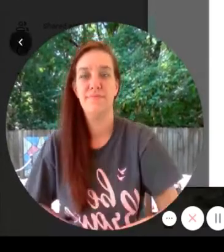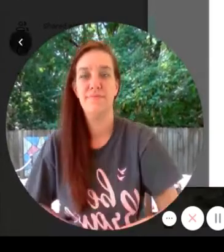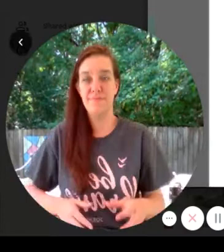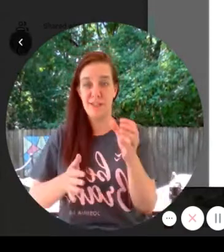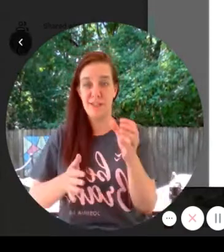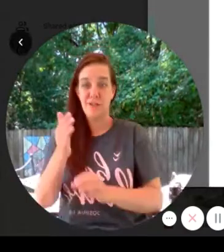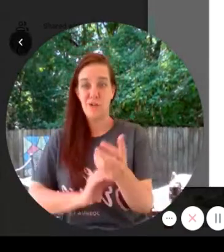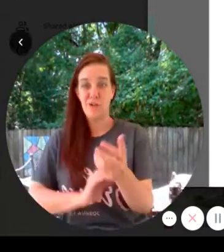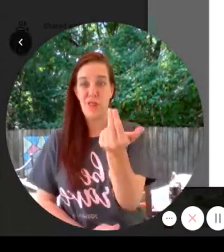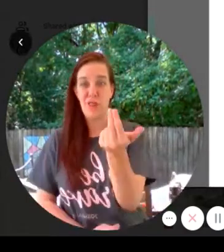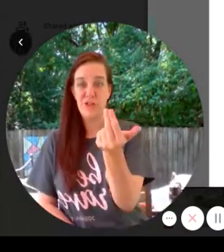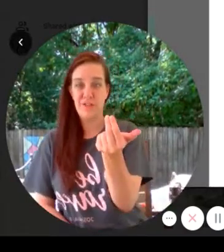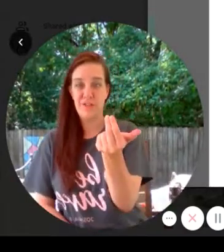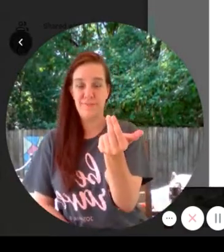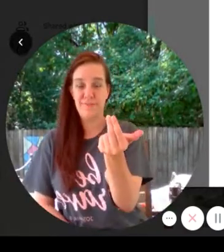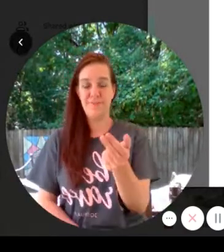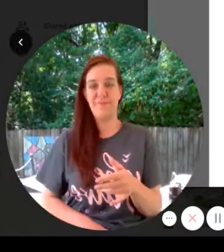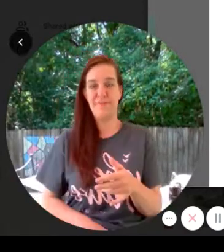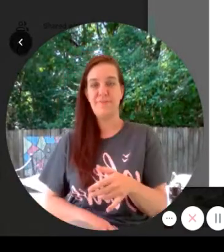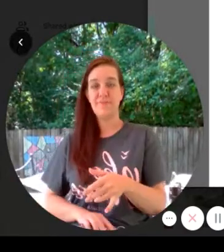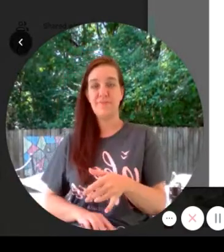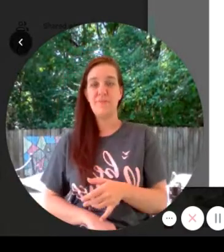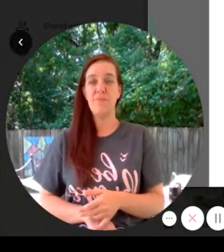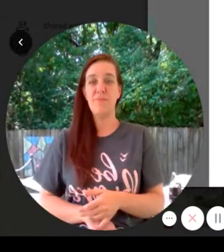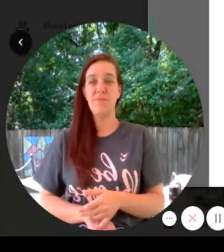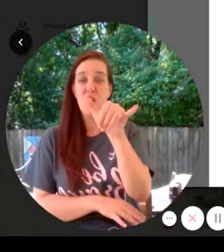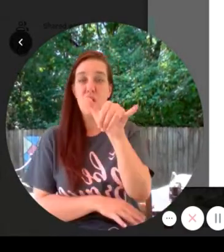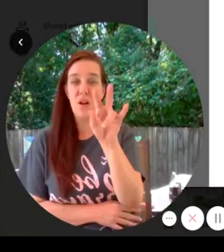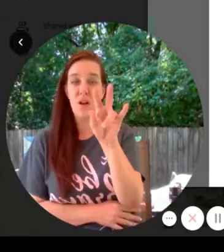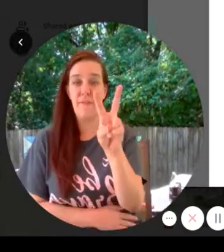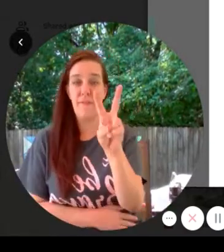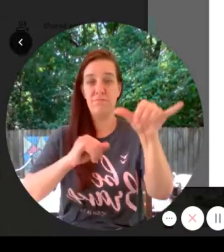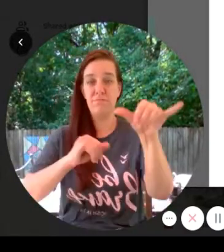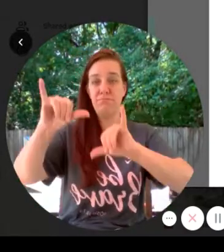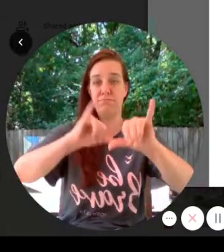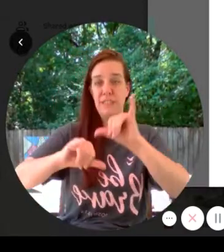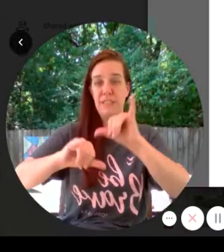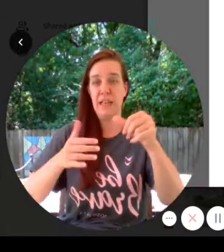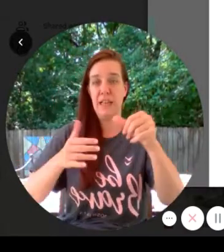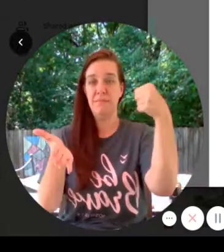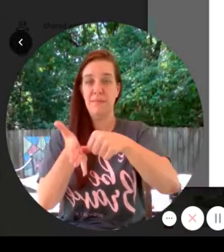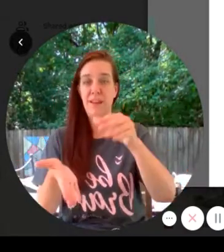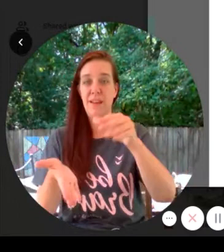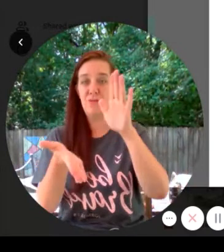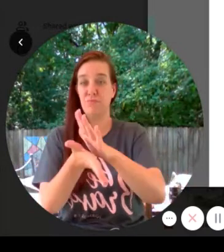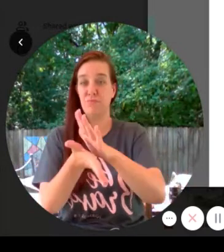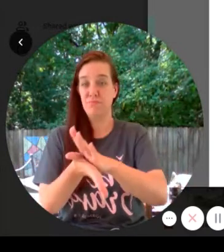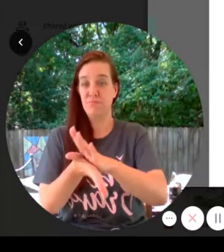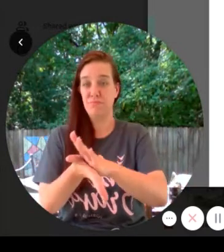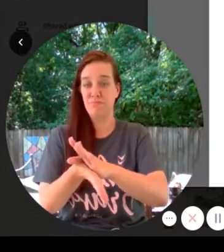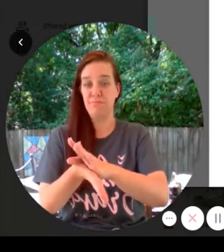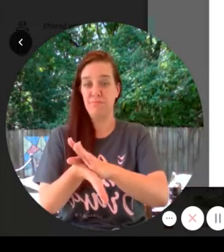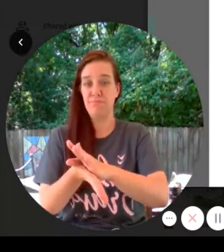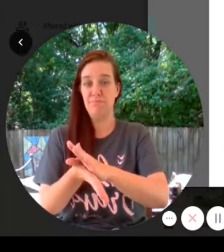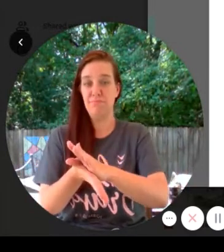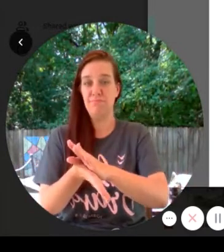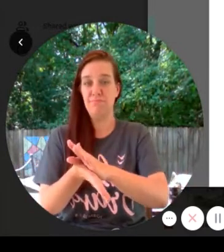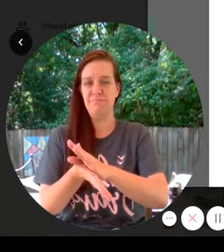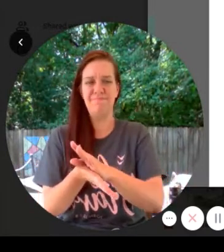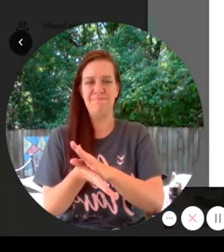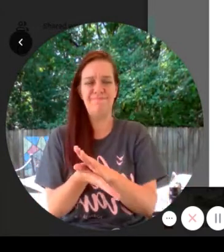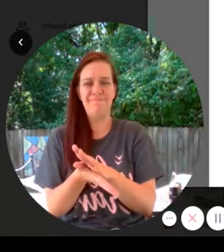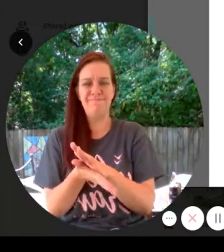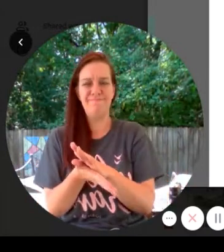Chapter 13, Yawny Valley Science and Letters Academy. It